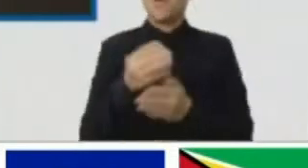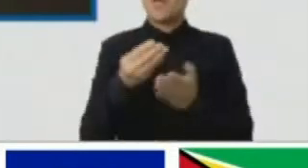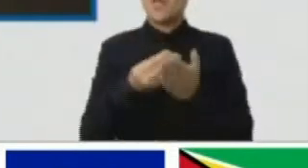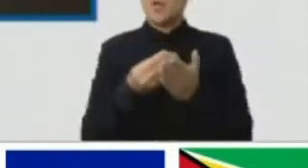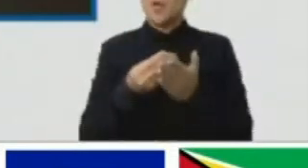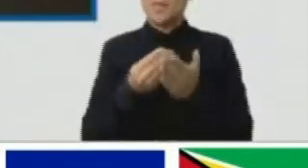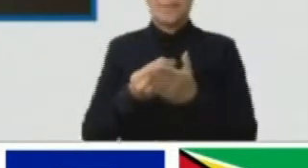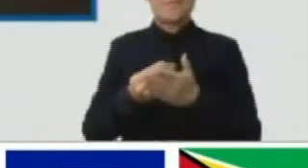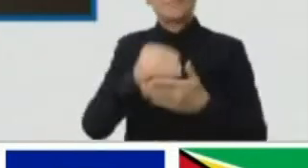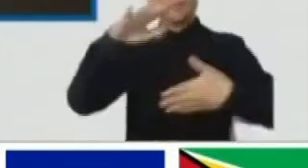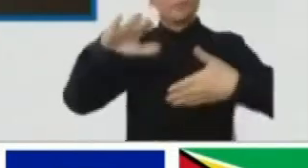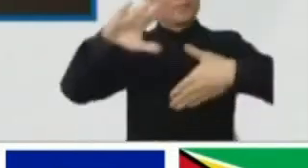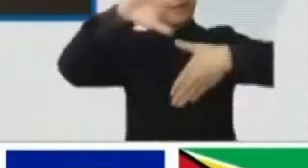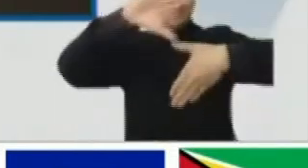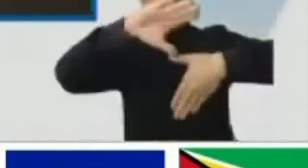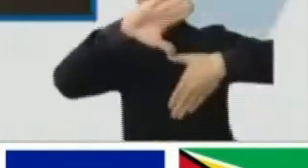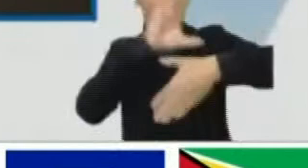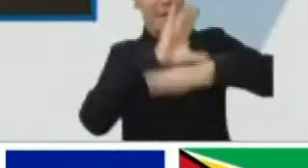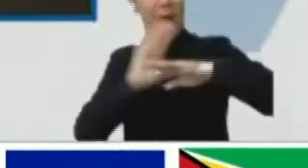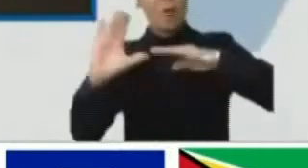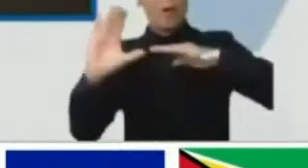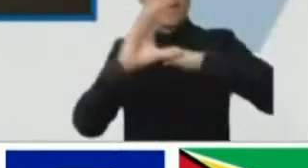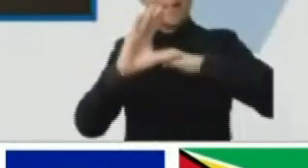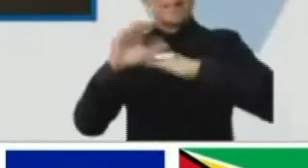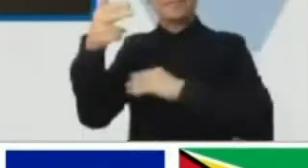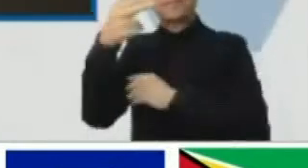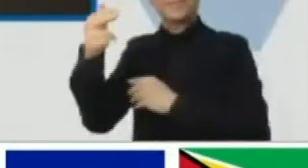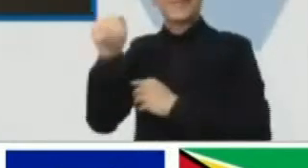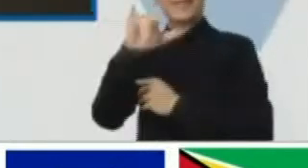Alicia Barcena.